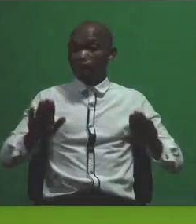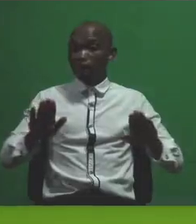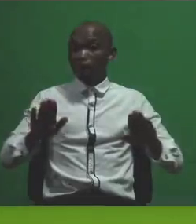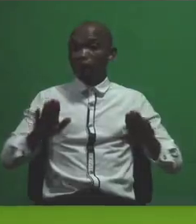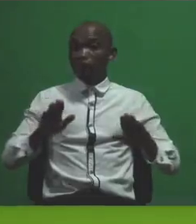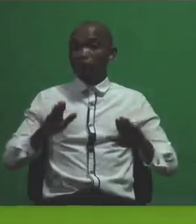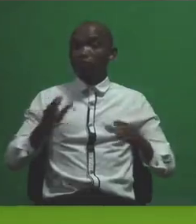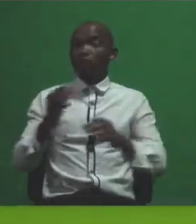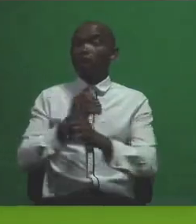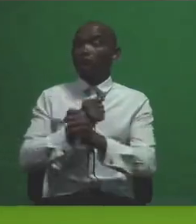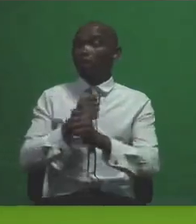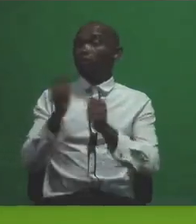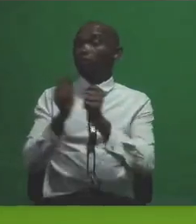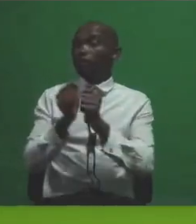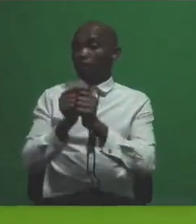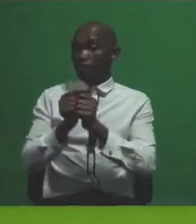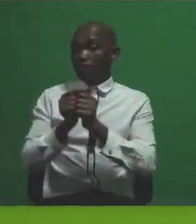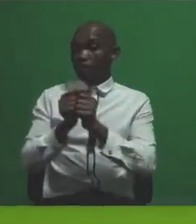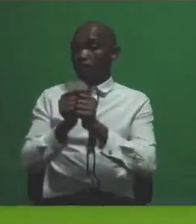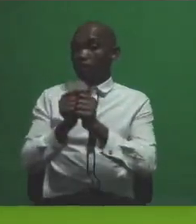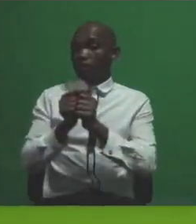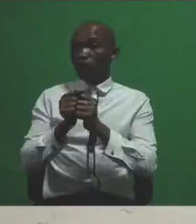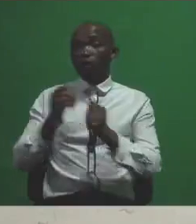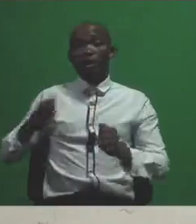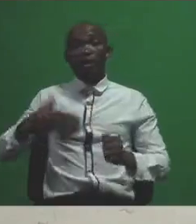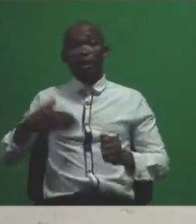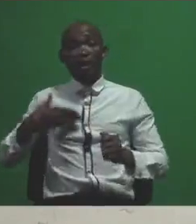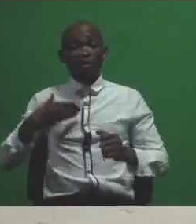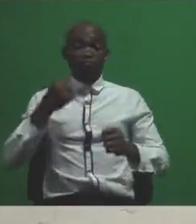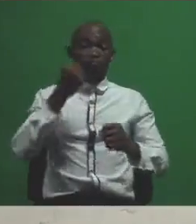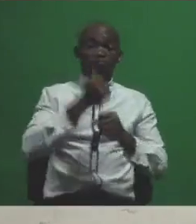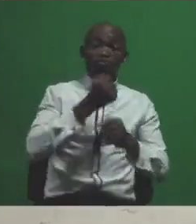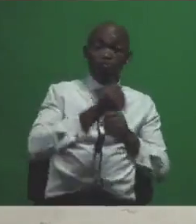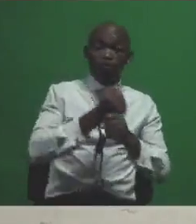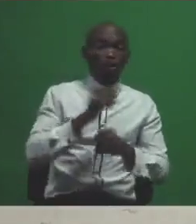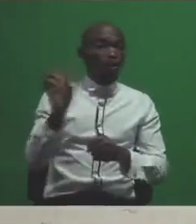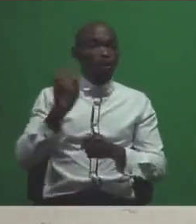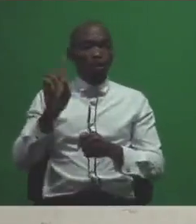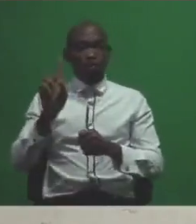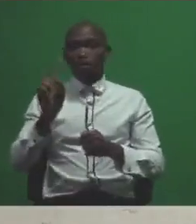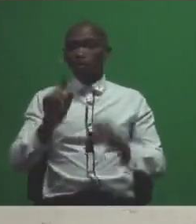have things that we have to do, and we have other things that we don't have to do.